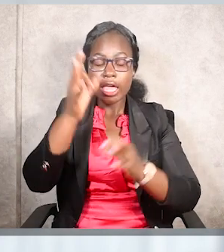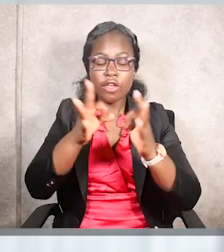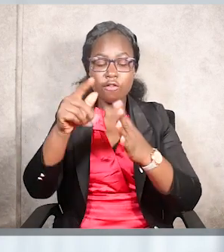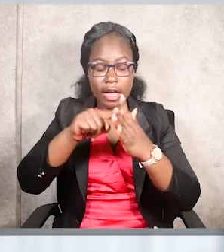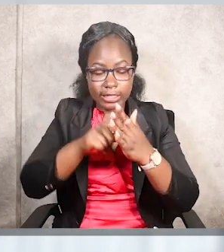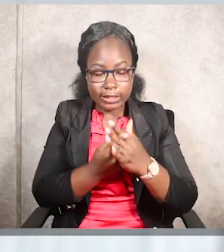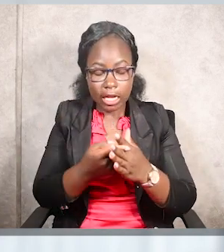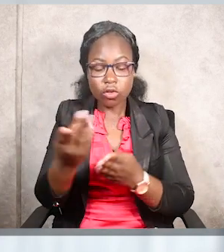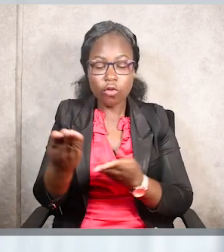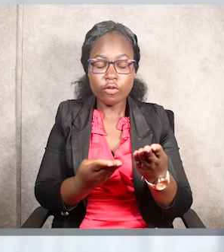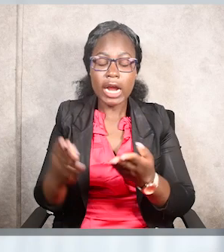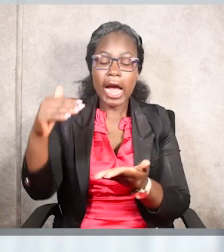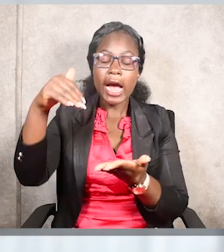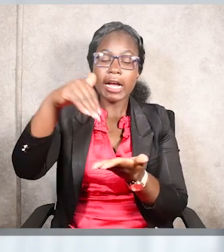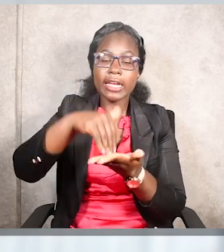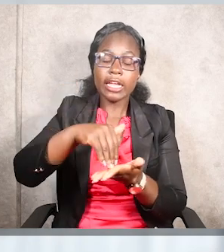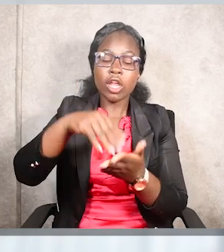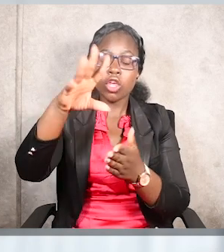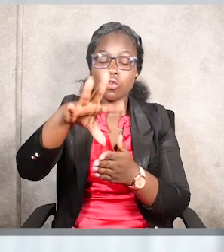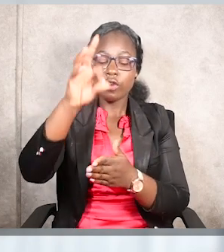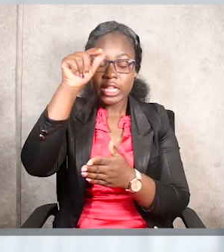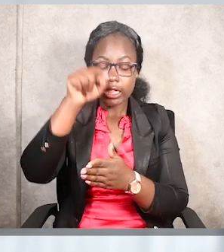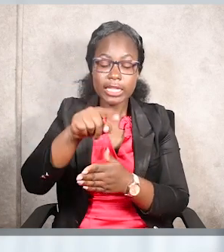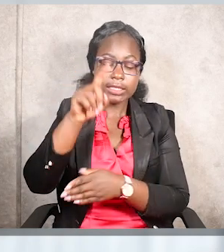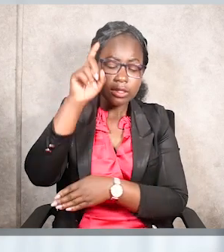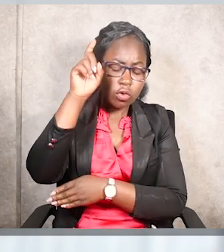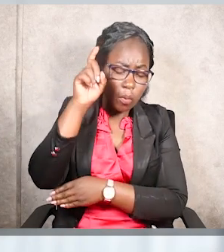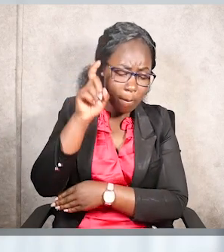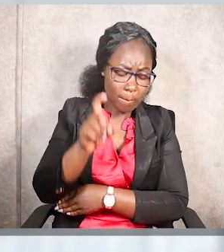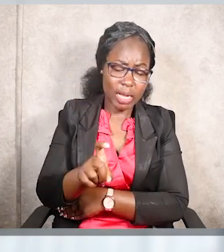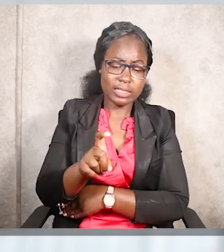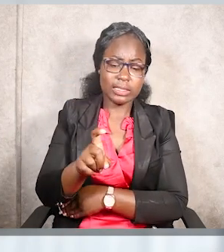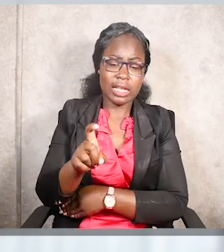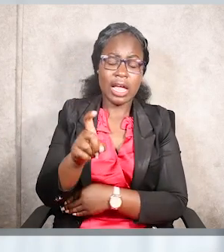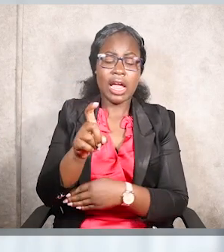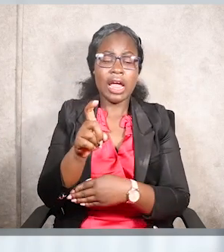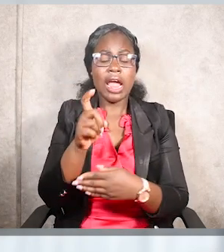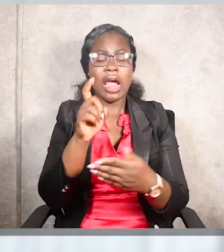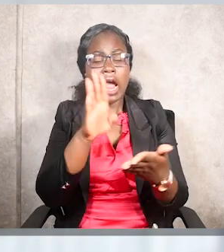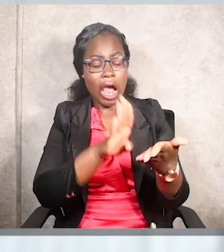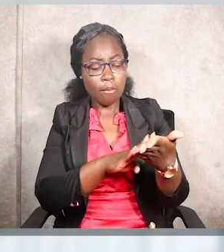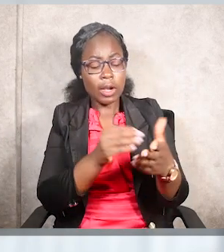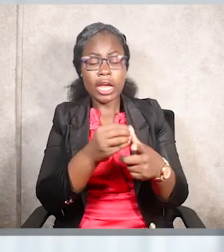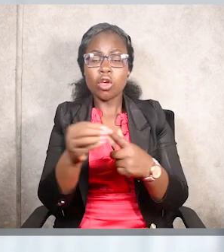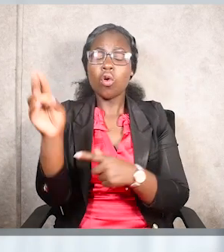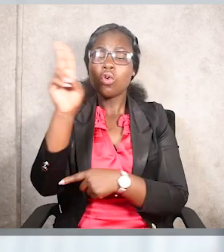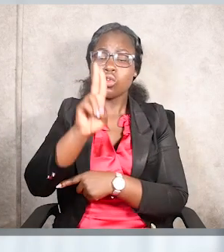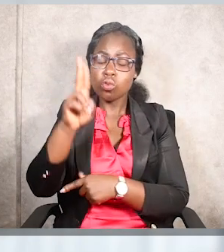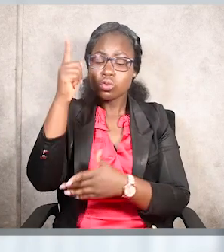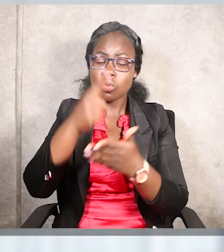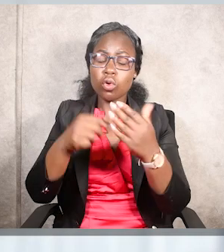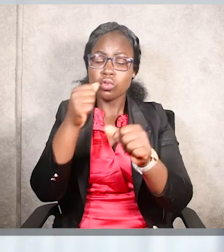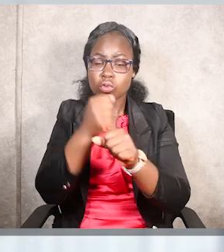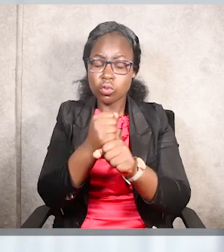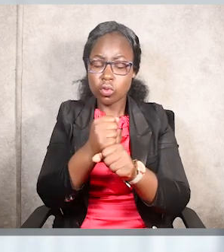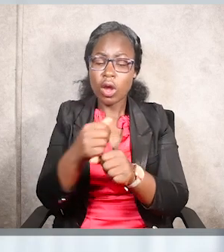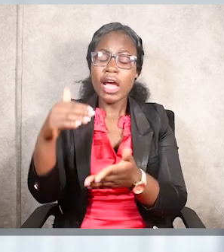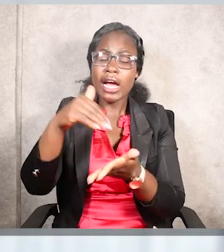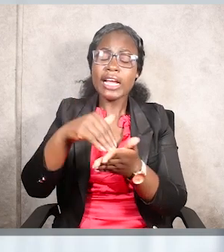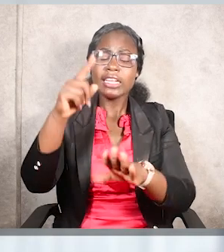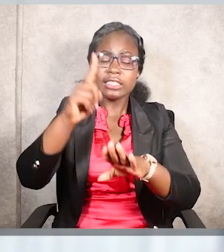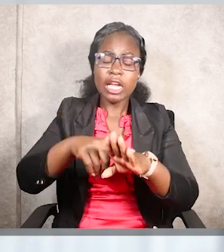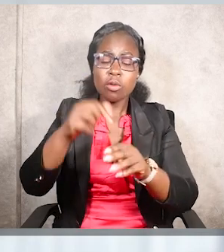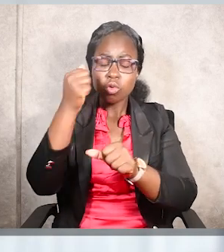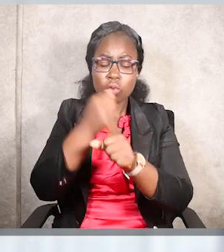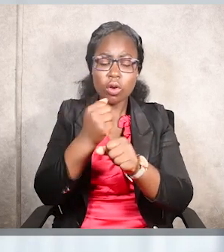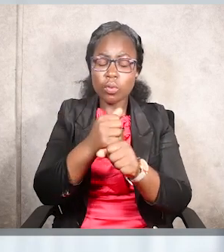proprietorship, again, you find that this is a style that you must apply in what you're doing. But then as you work with other people,